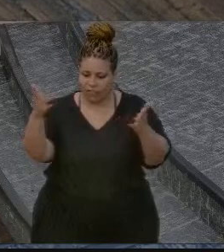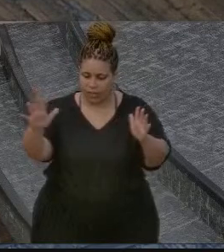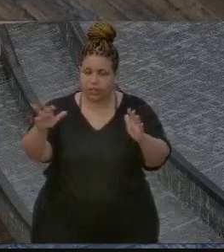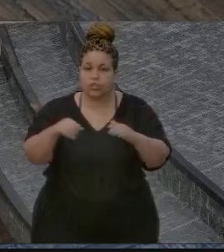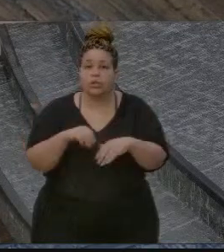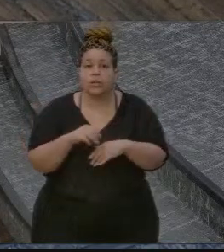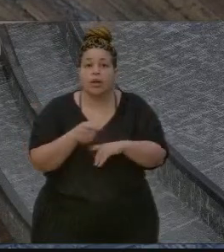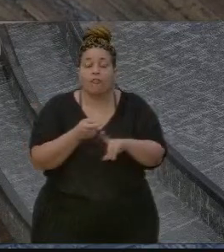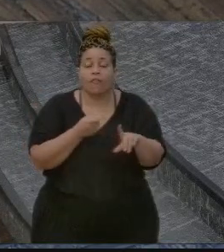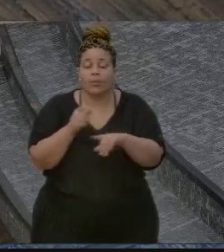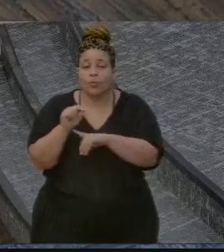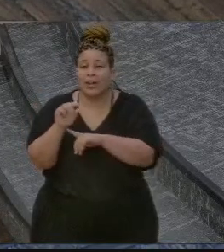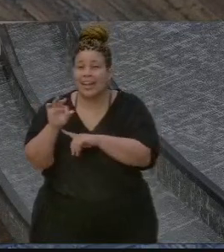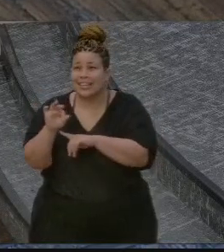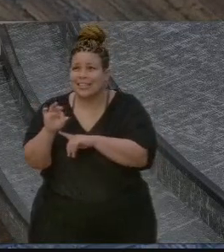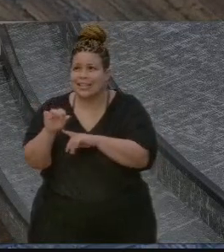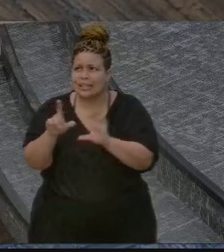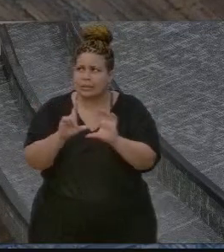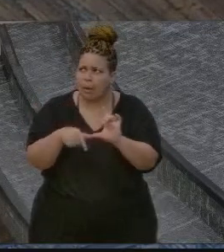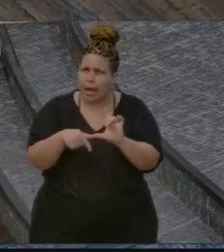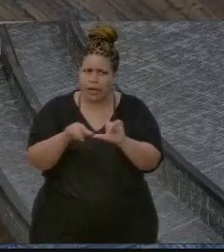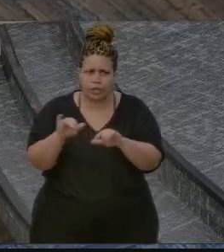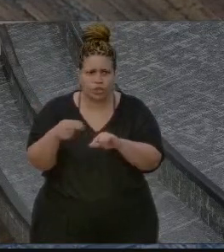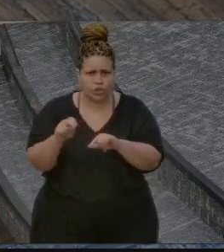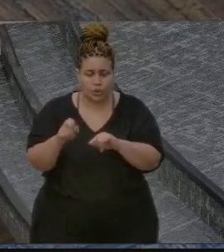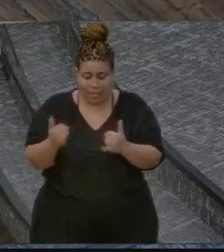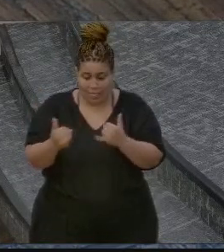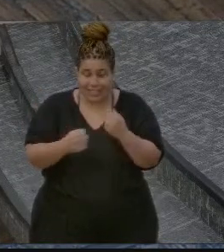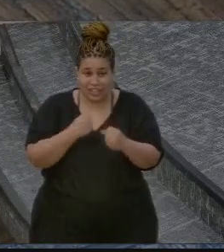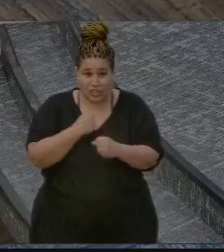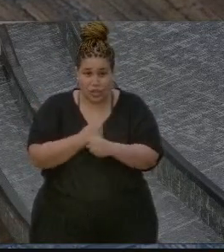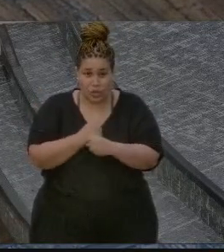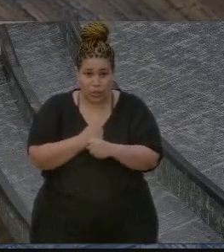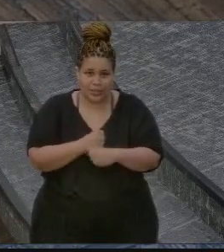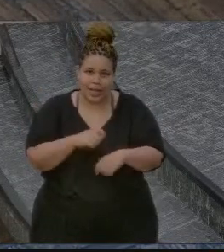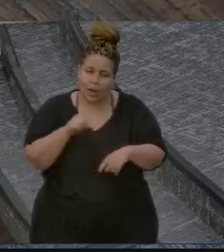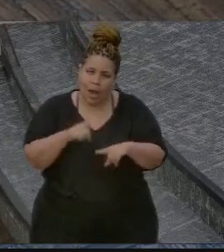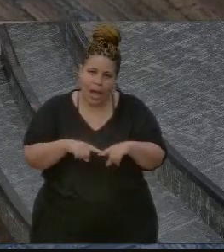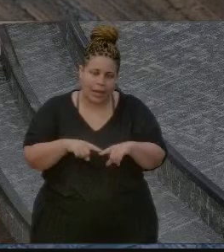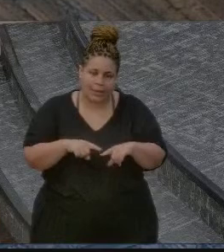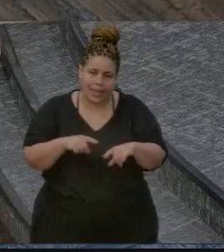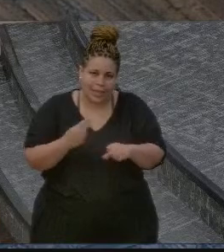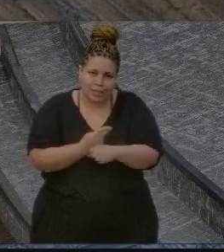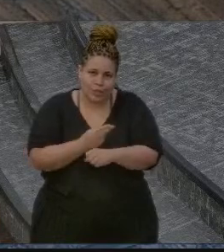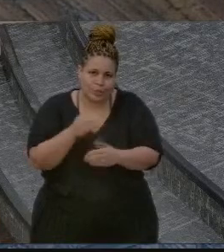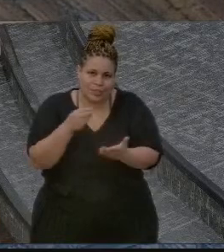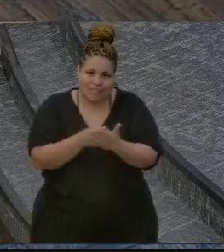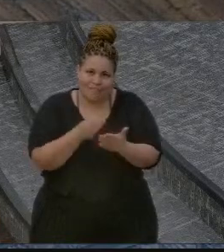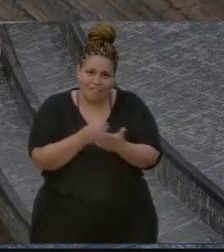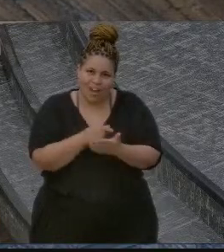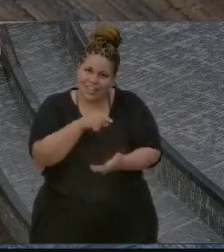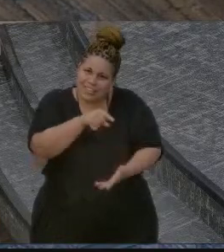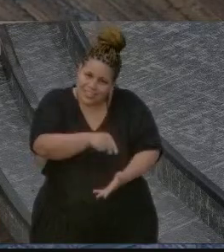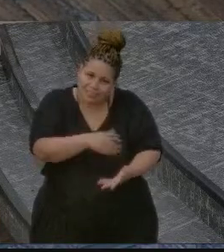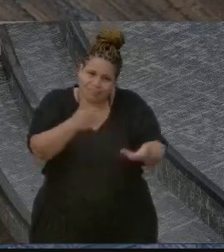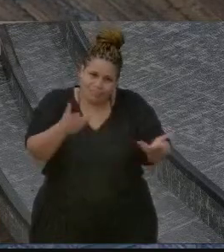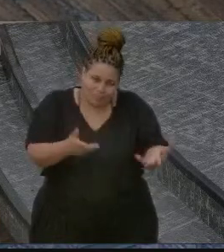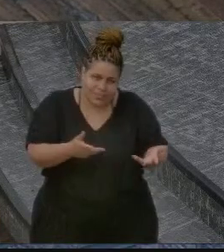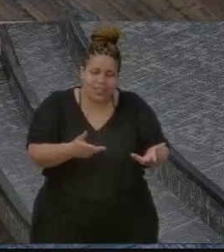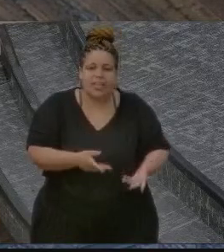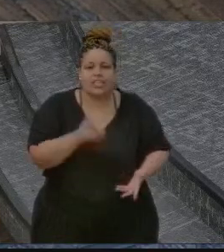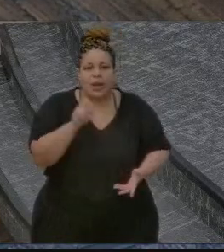2019 application expires in June of this year, so I won't be able to utilize those funds. In order to recapture those, we have to do